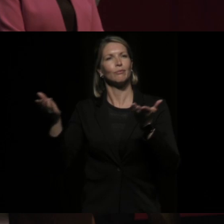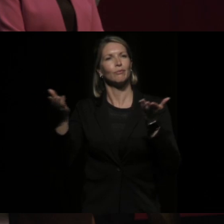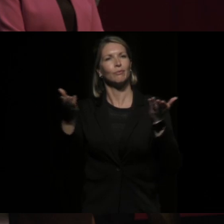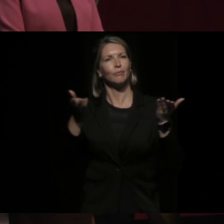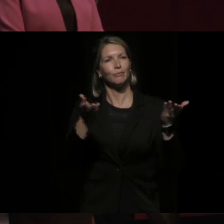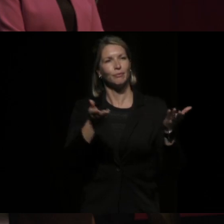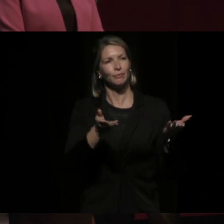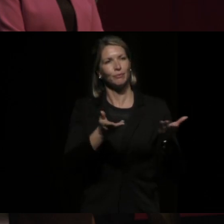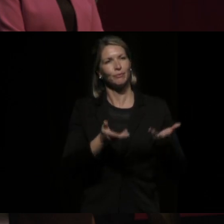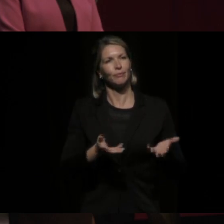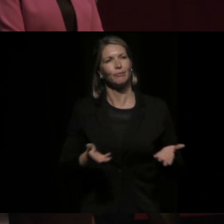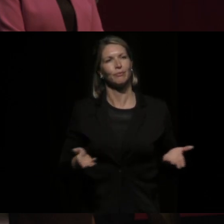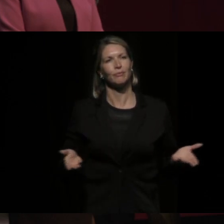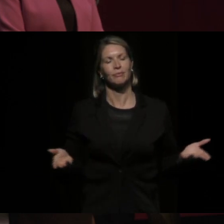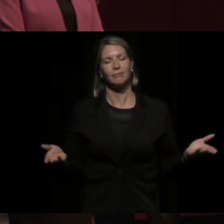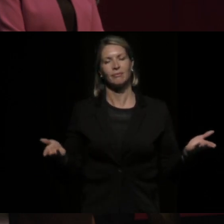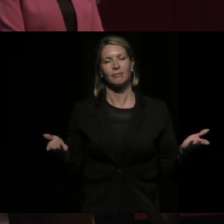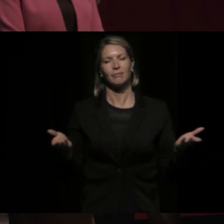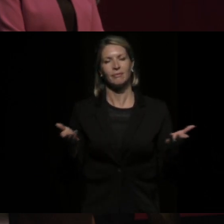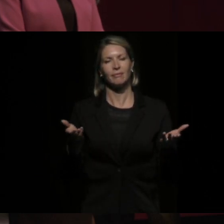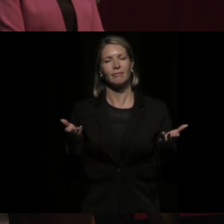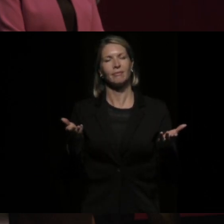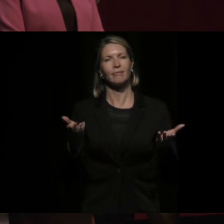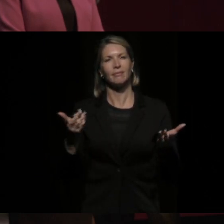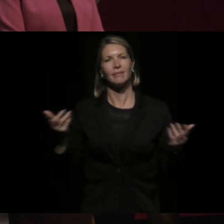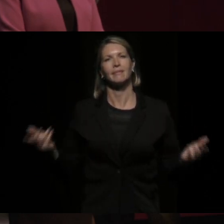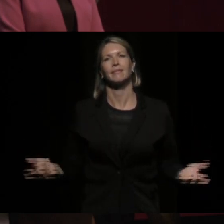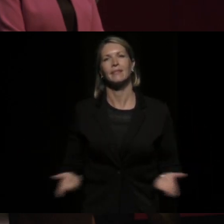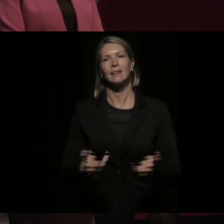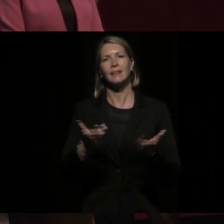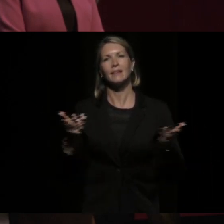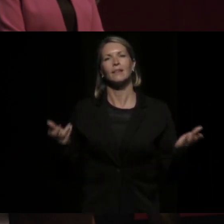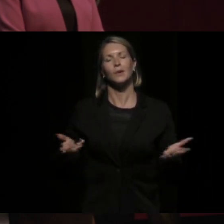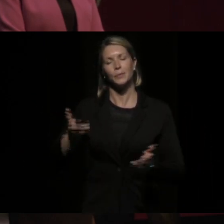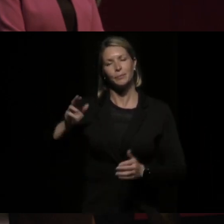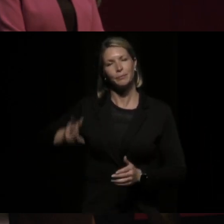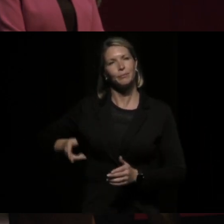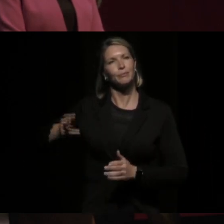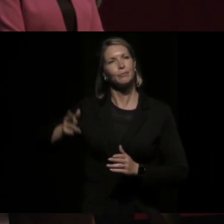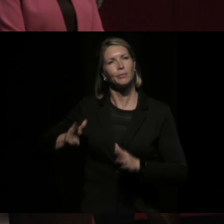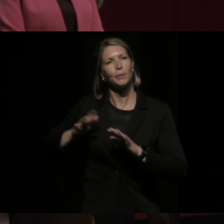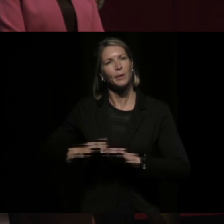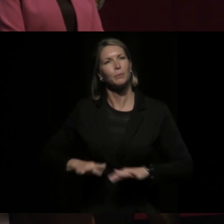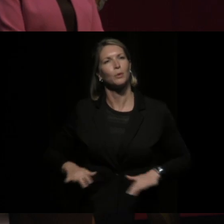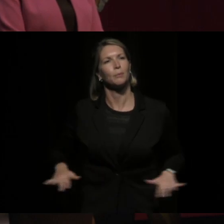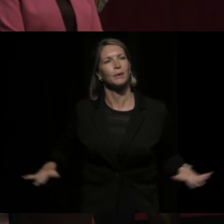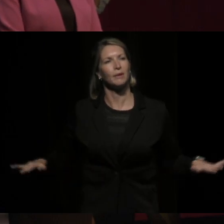porter la croix. Dans l'histoire est une